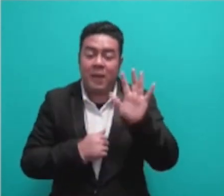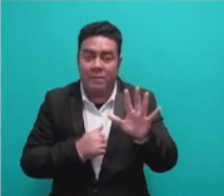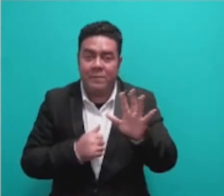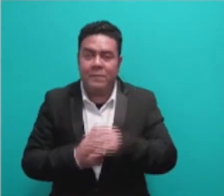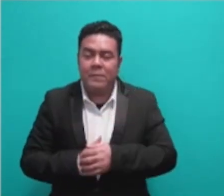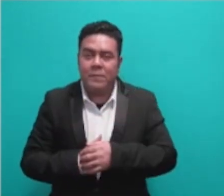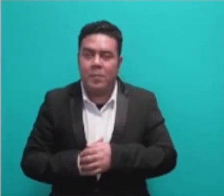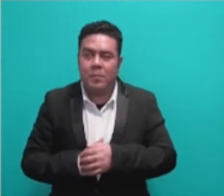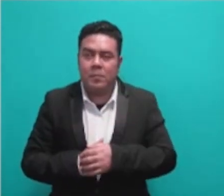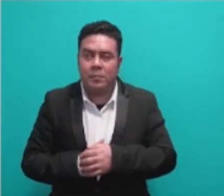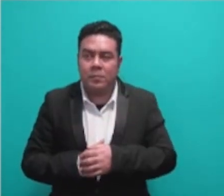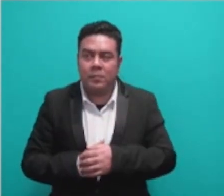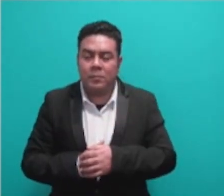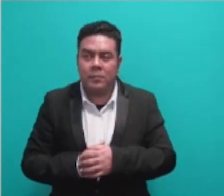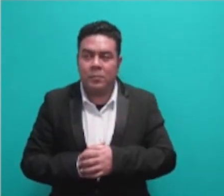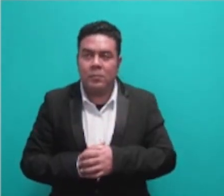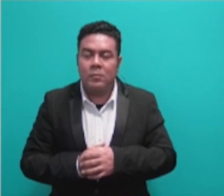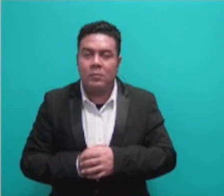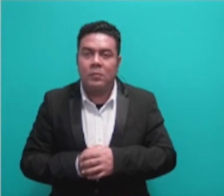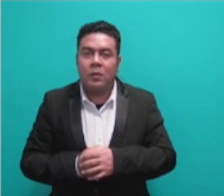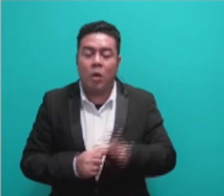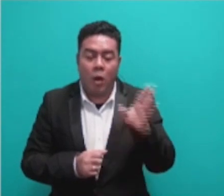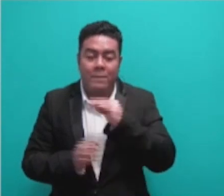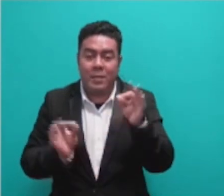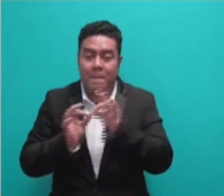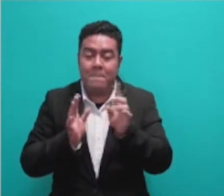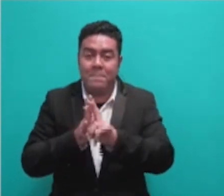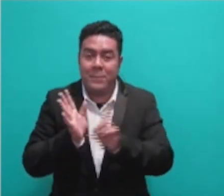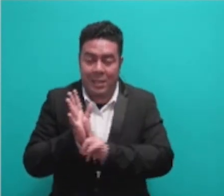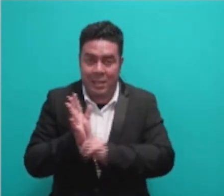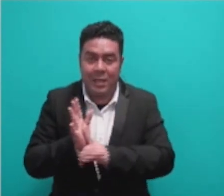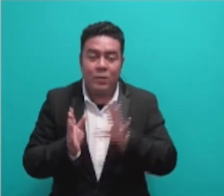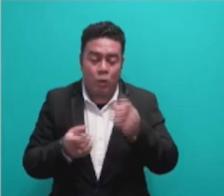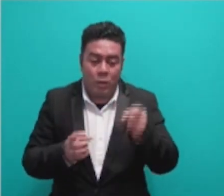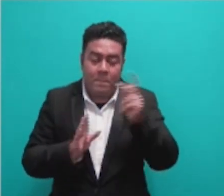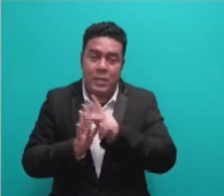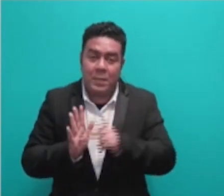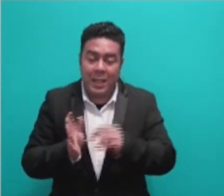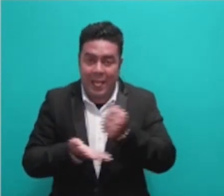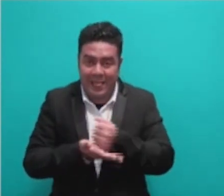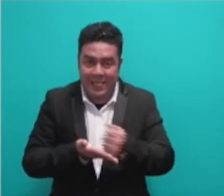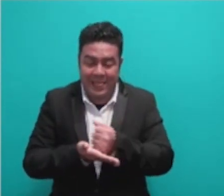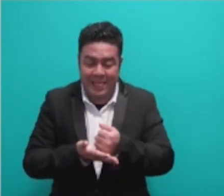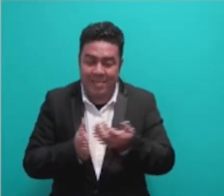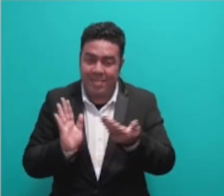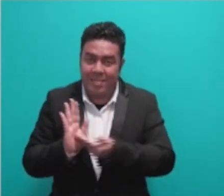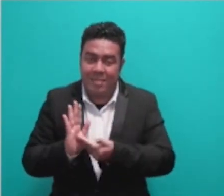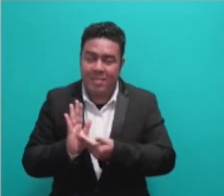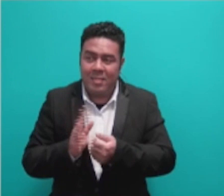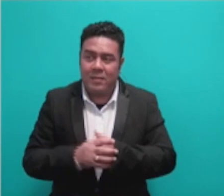5 of the bill, and if you go to the Principal Act, and that is in